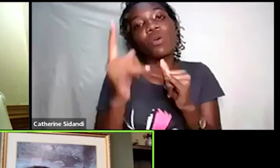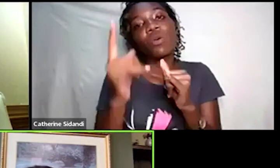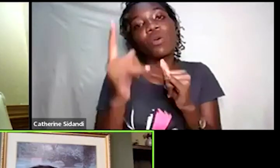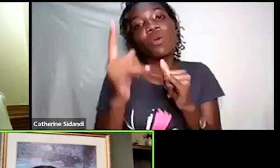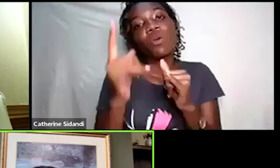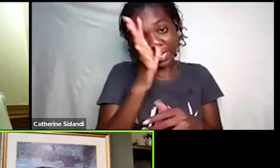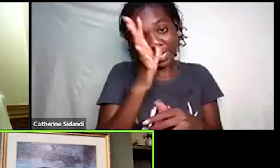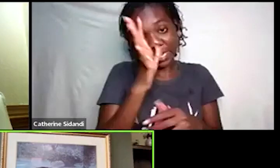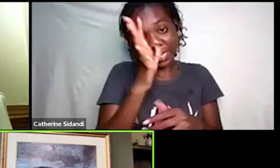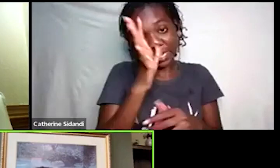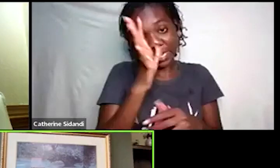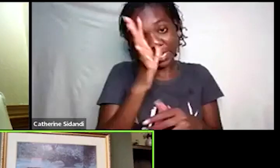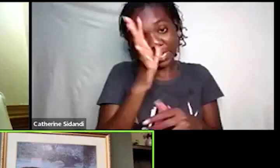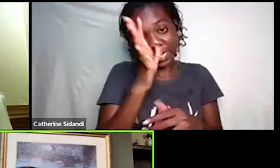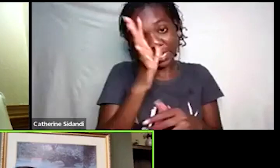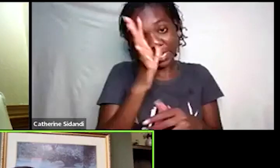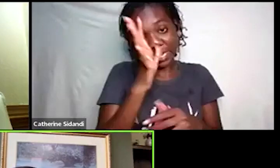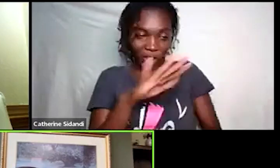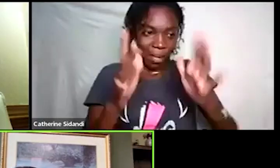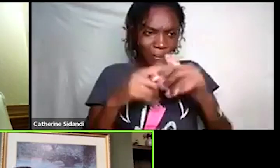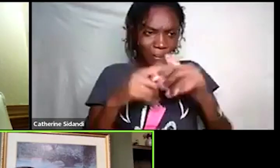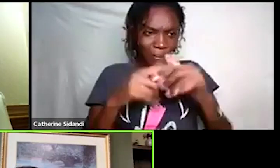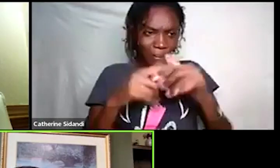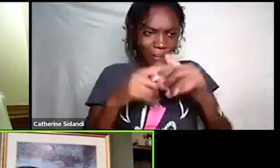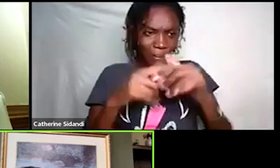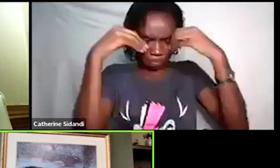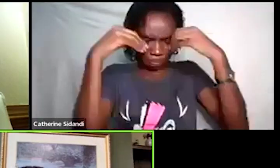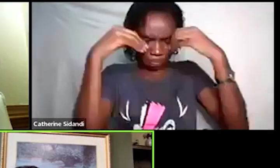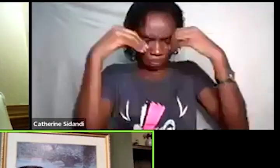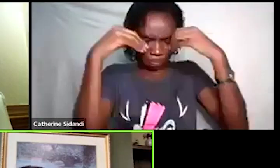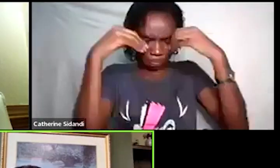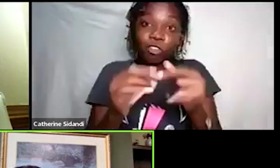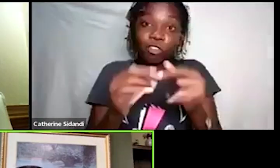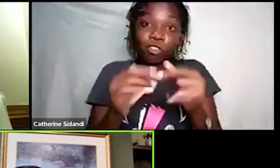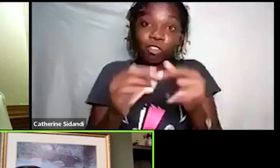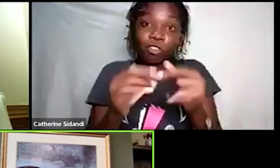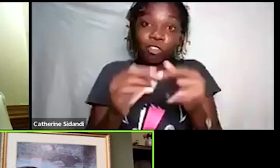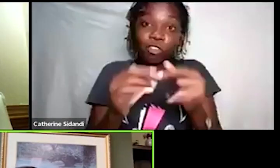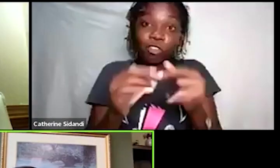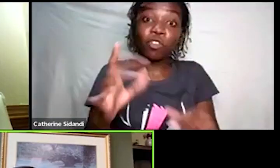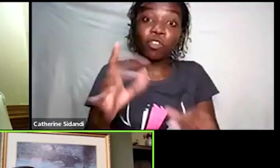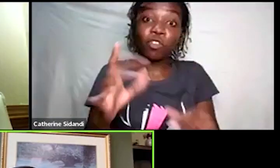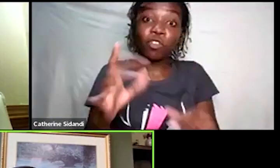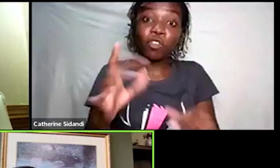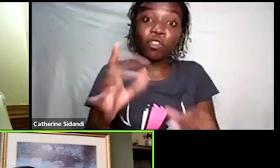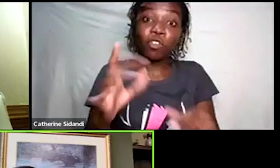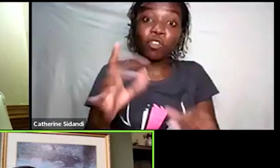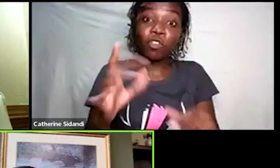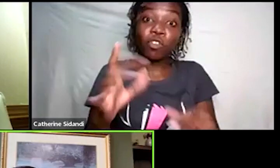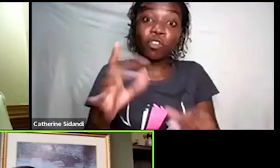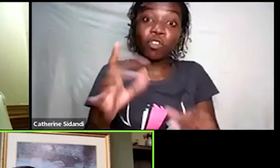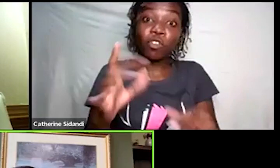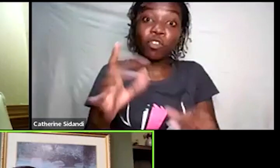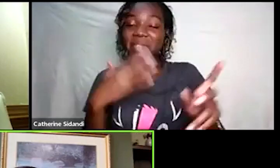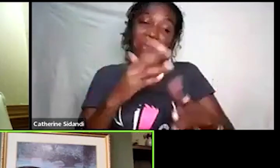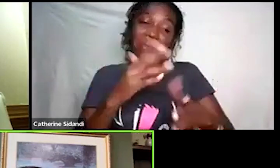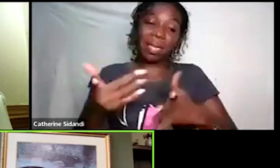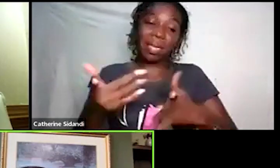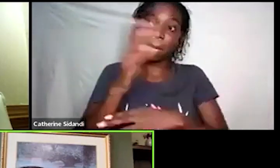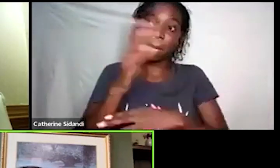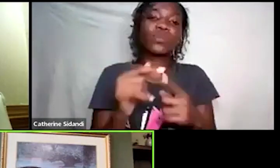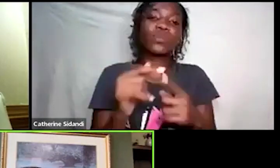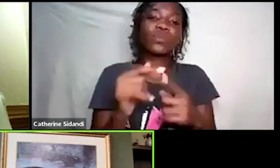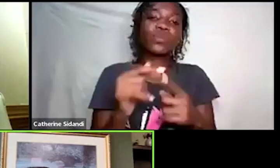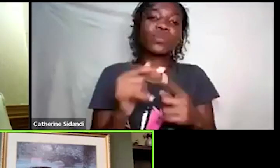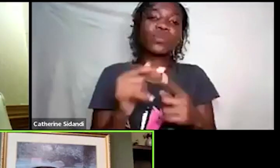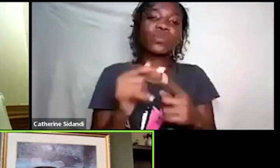unfold on your face. If you're fine with that, there are people who say, it's okay, I know where he's coming back to. There used to be a Swahili song that says, it